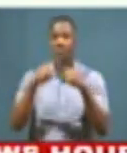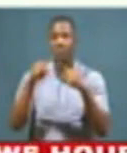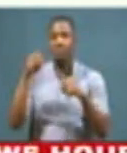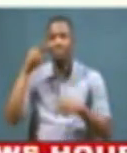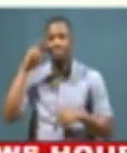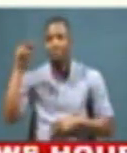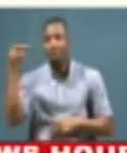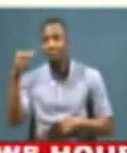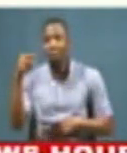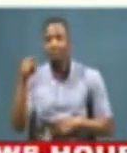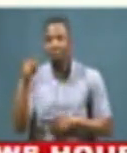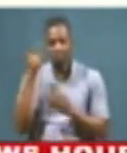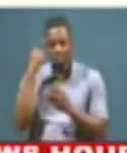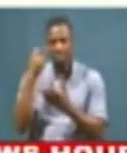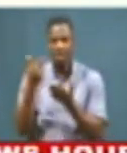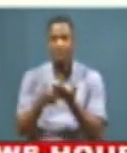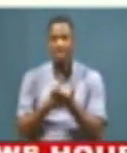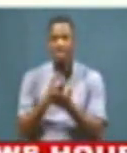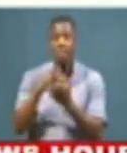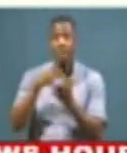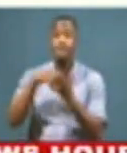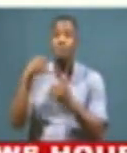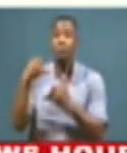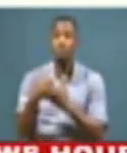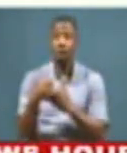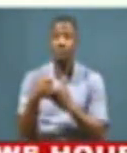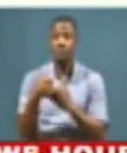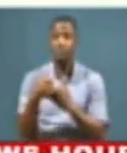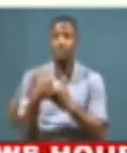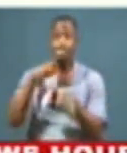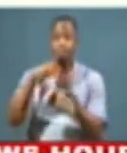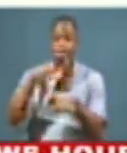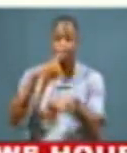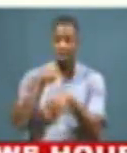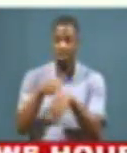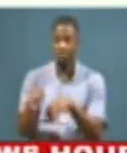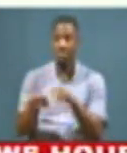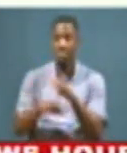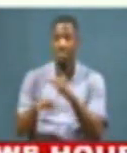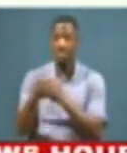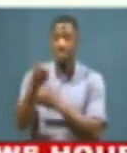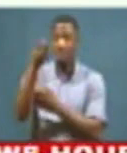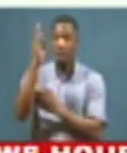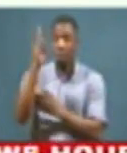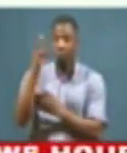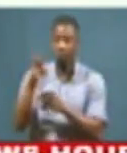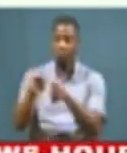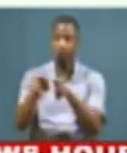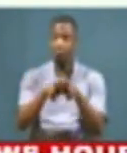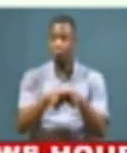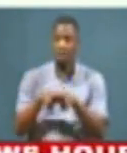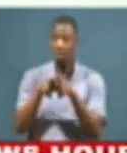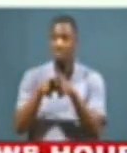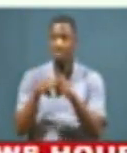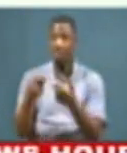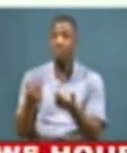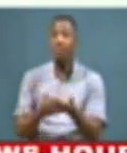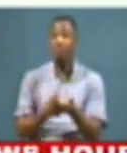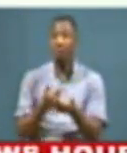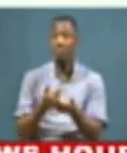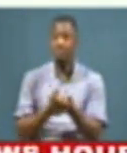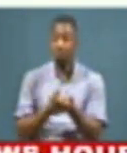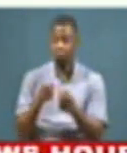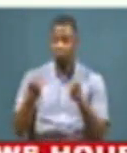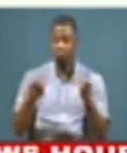perspectives for the Ghana project. A nation under God, a united Ghana,